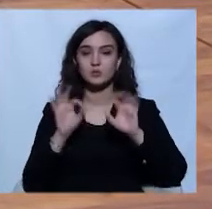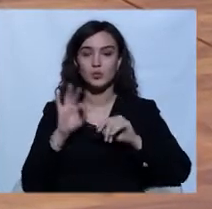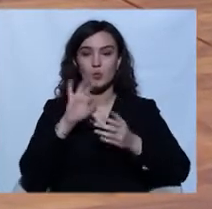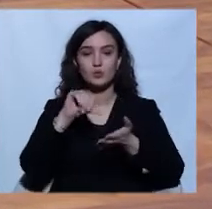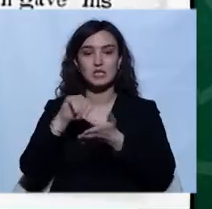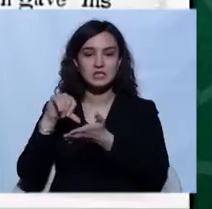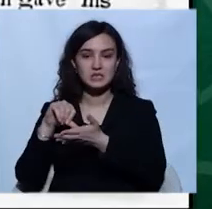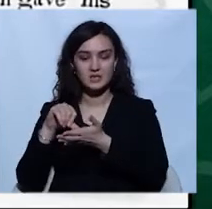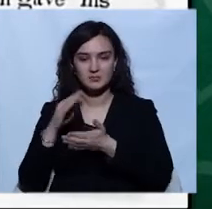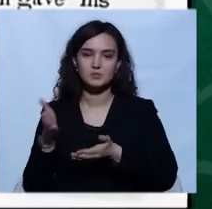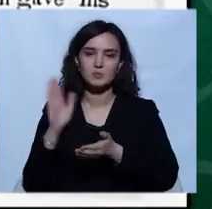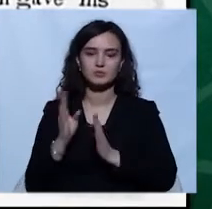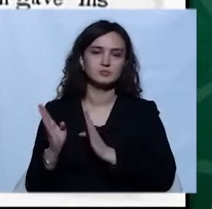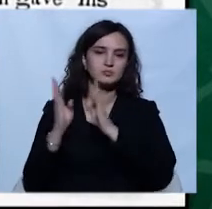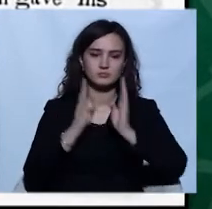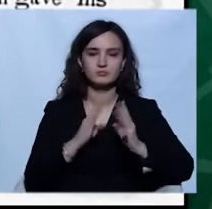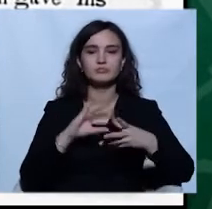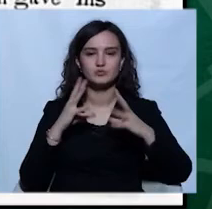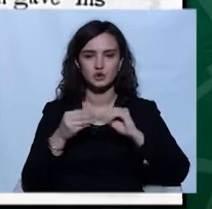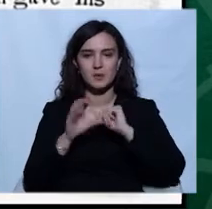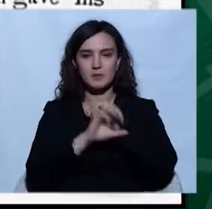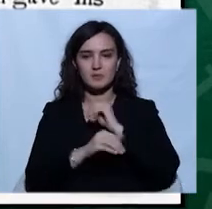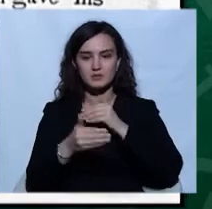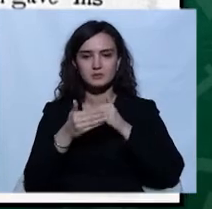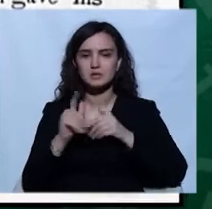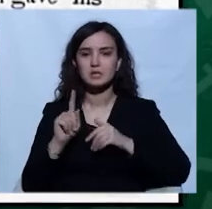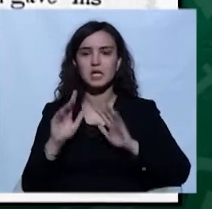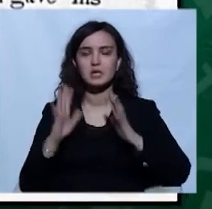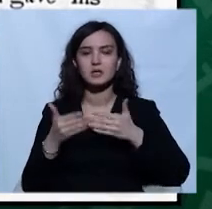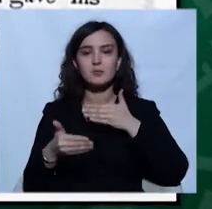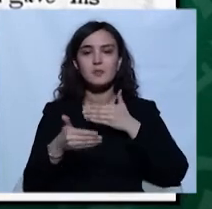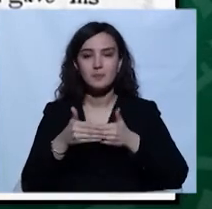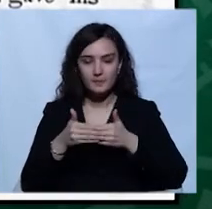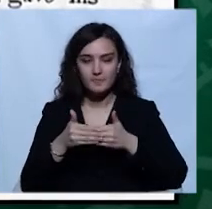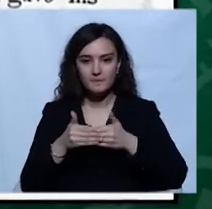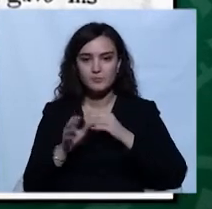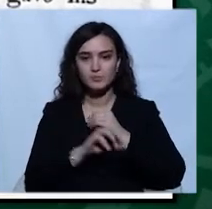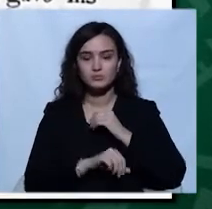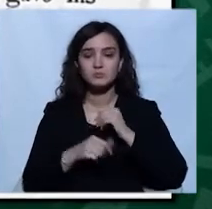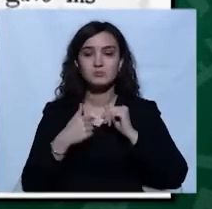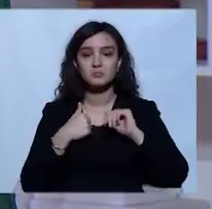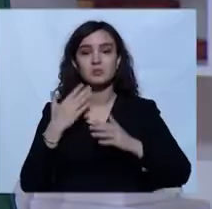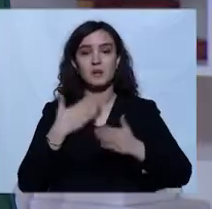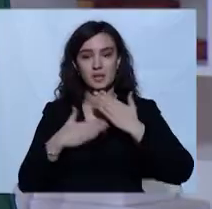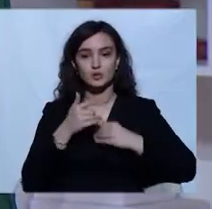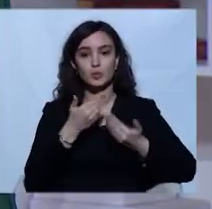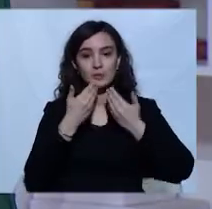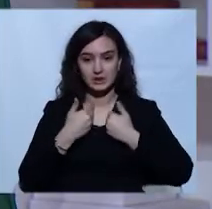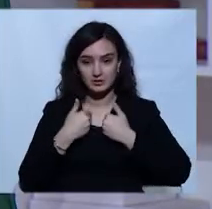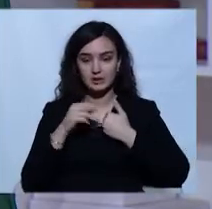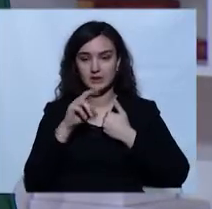characters, let's move on to setting. What is setting, Samantha? I'm glad you asked,